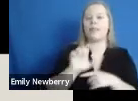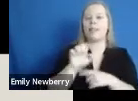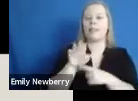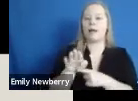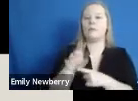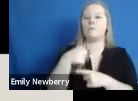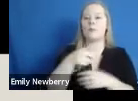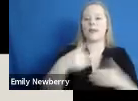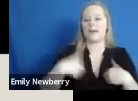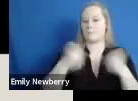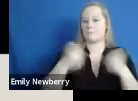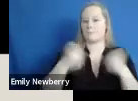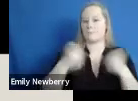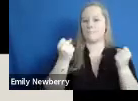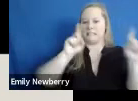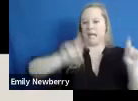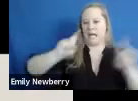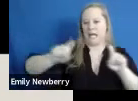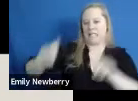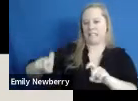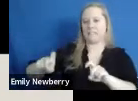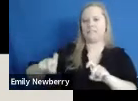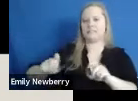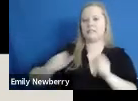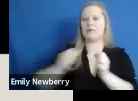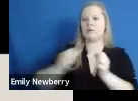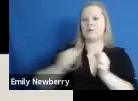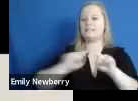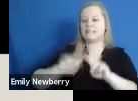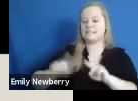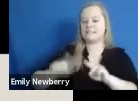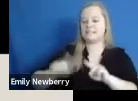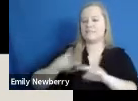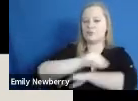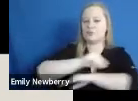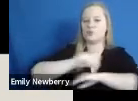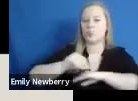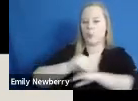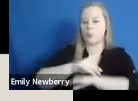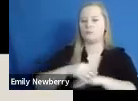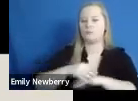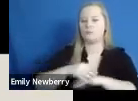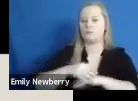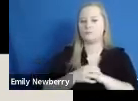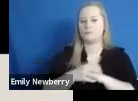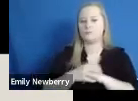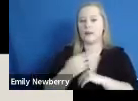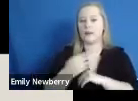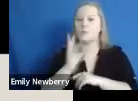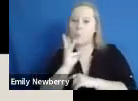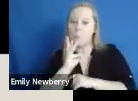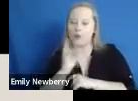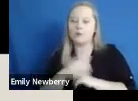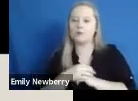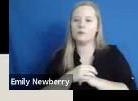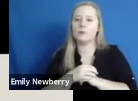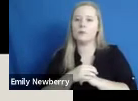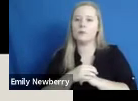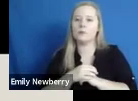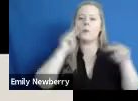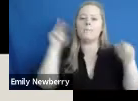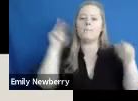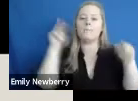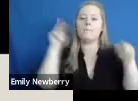variety of tests regarding soil, tissue, and water. We monitor the quality for all of